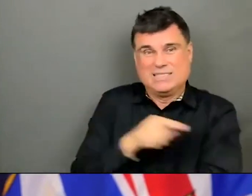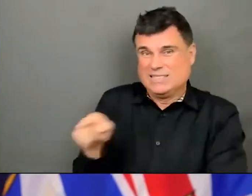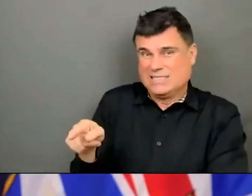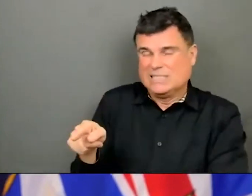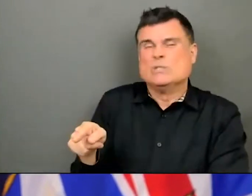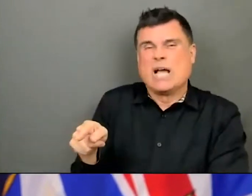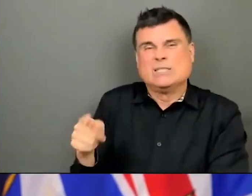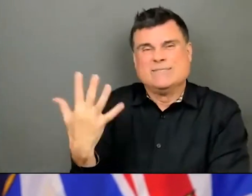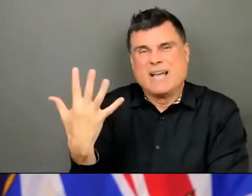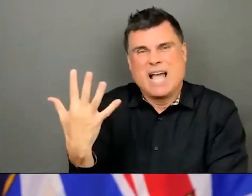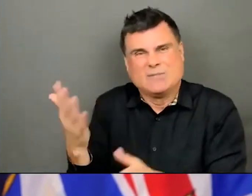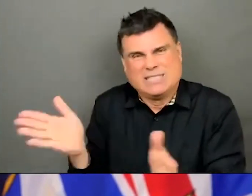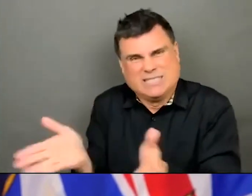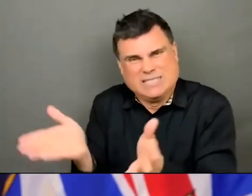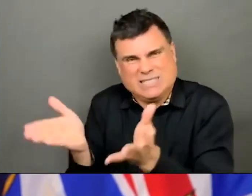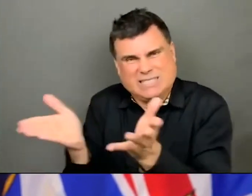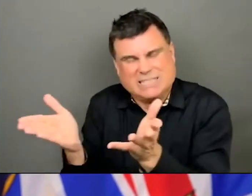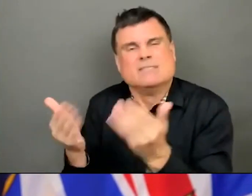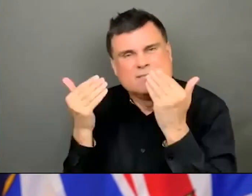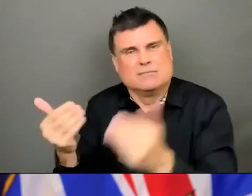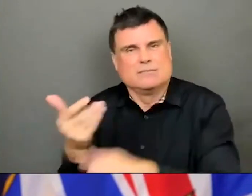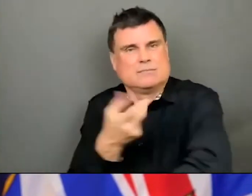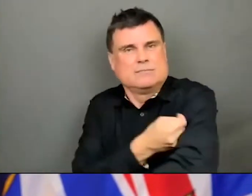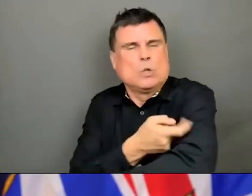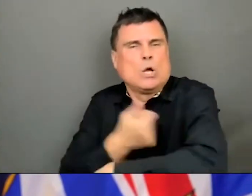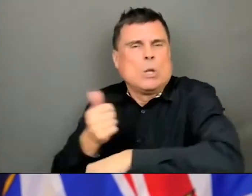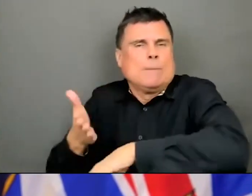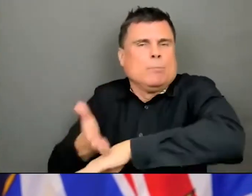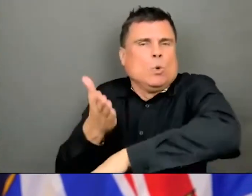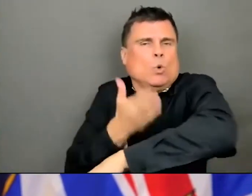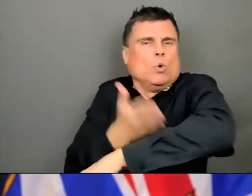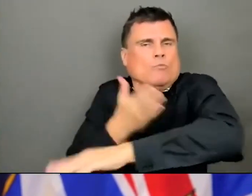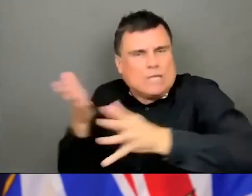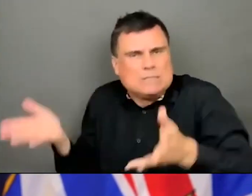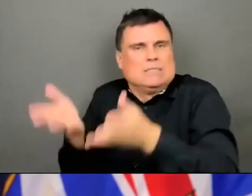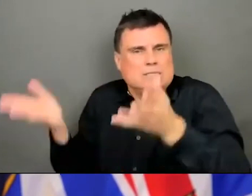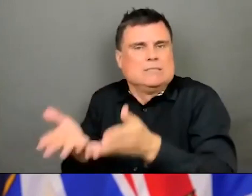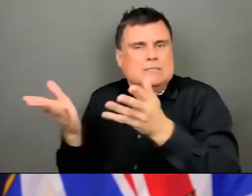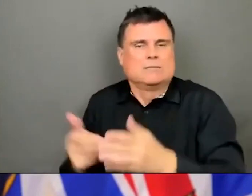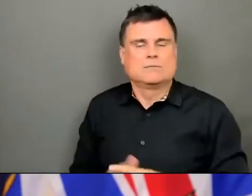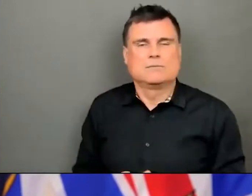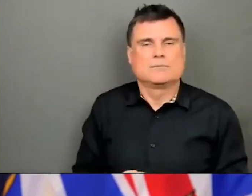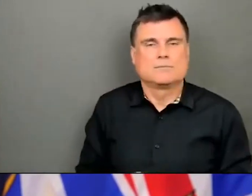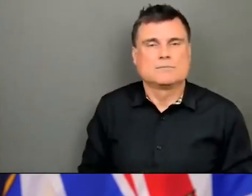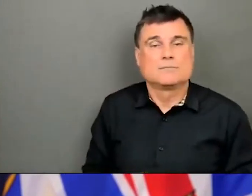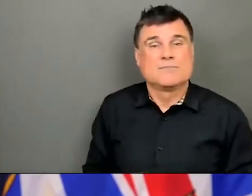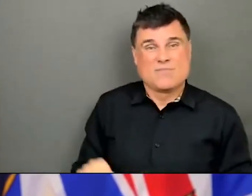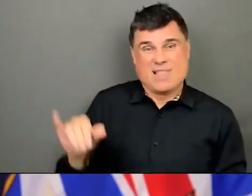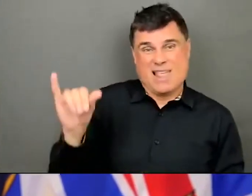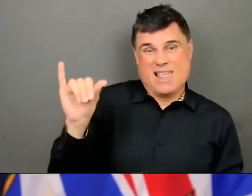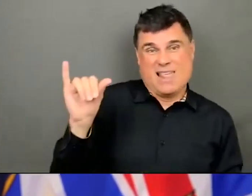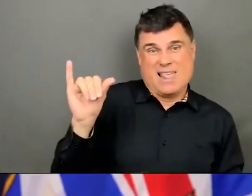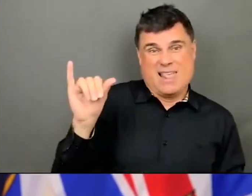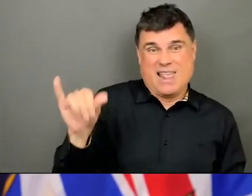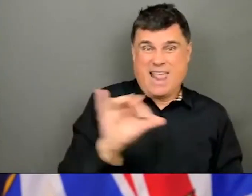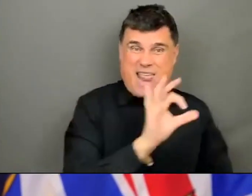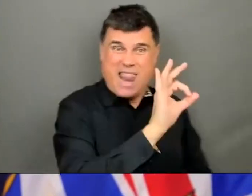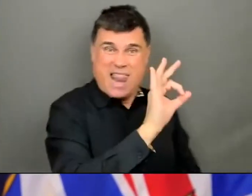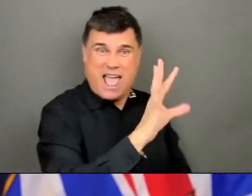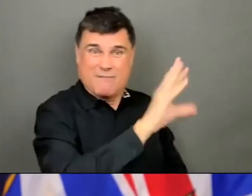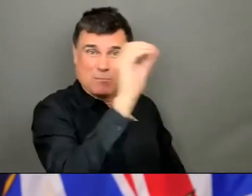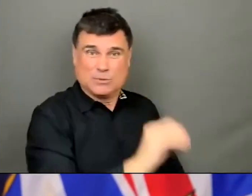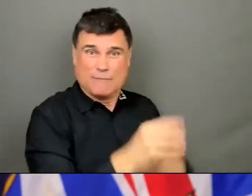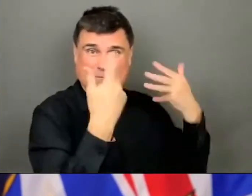relative to other communities. It needs to be higher, and so the impact on healthcare when you have